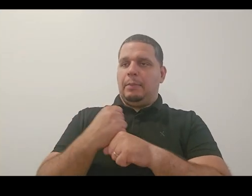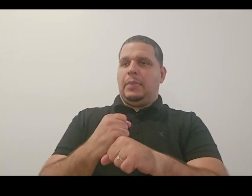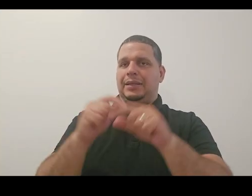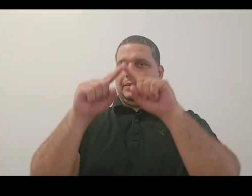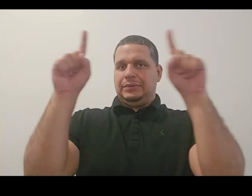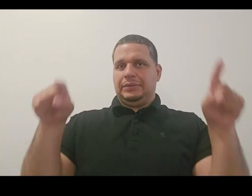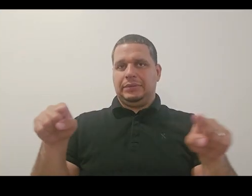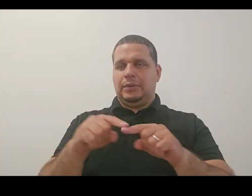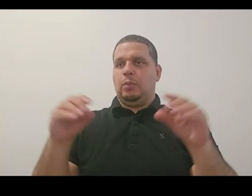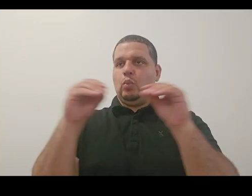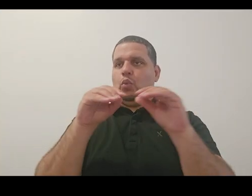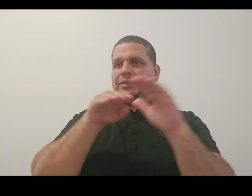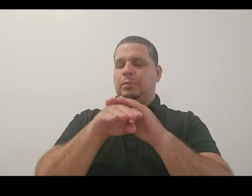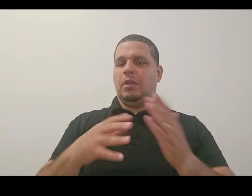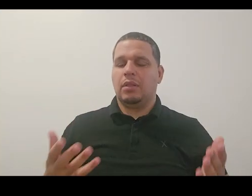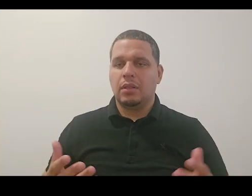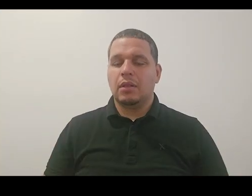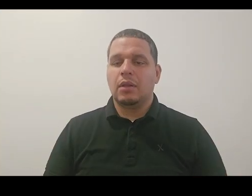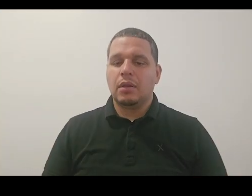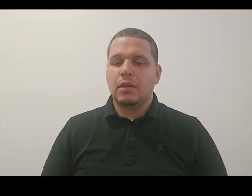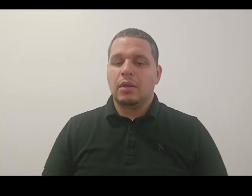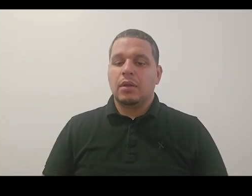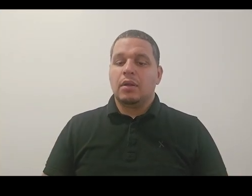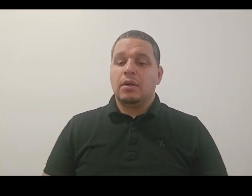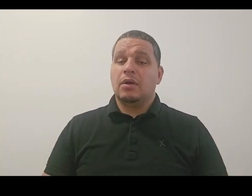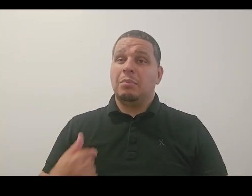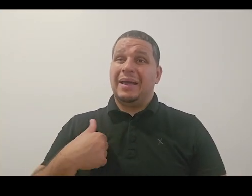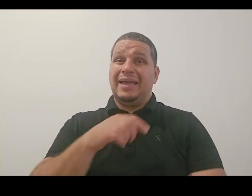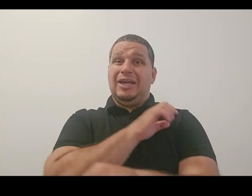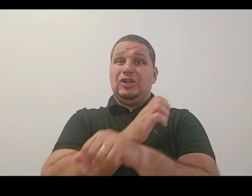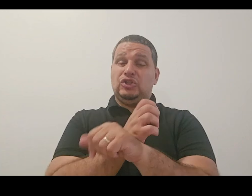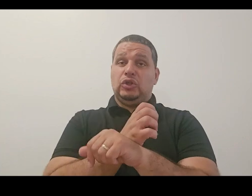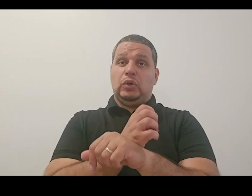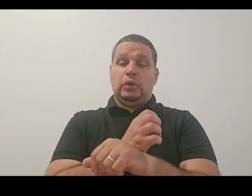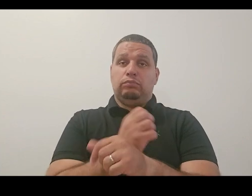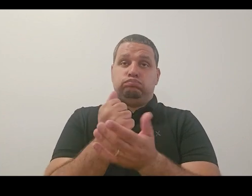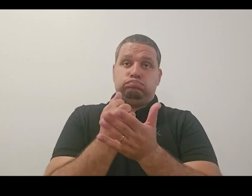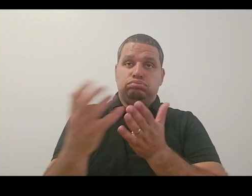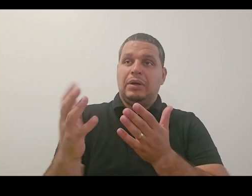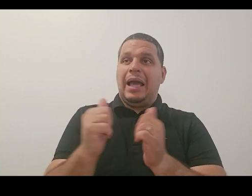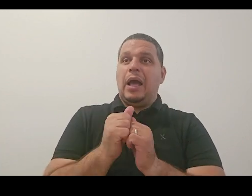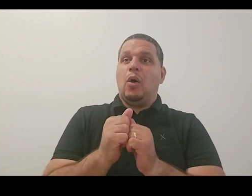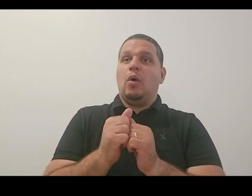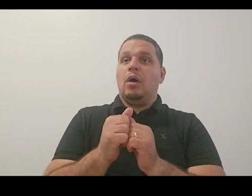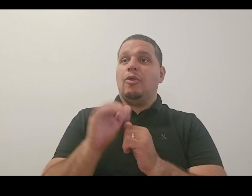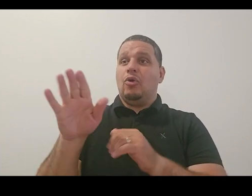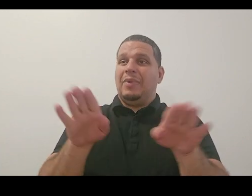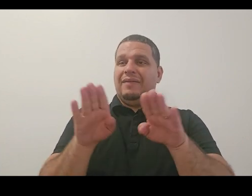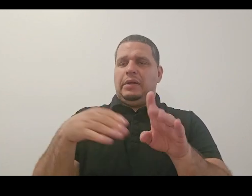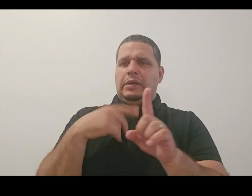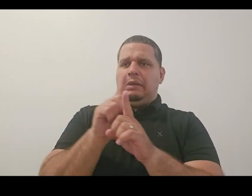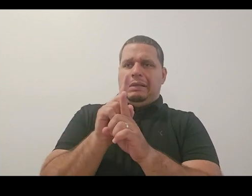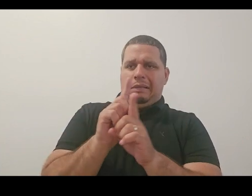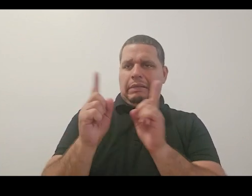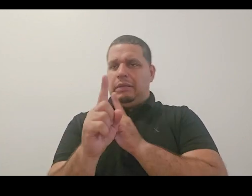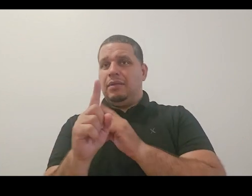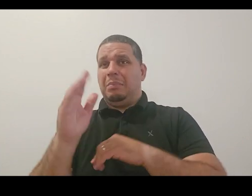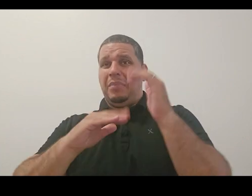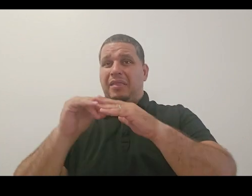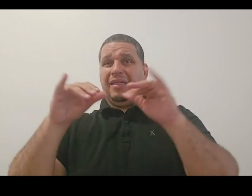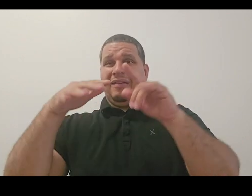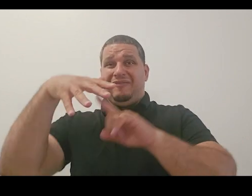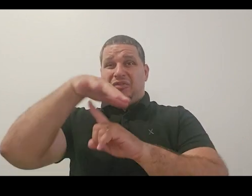making signage more accessible. Basically, I'm burning up my energy thinking about how to hack around people's behavior and the built